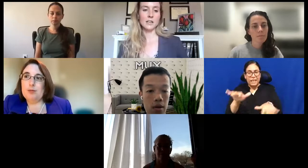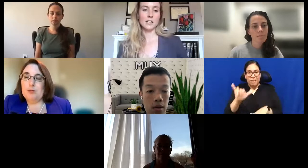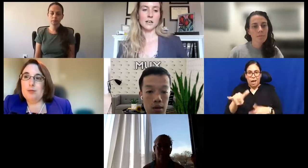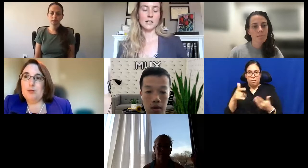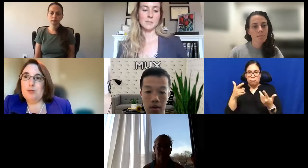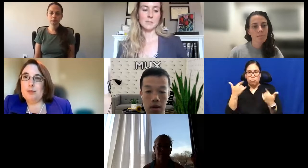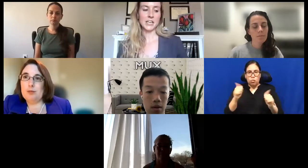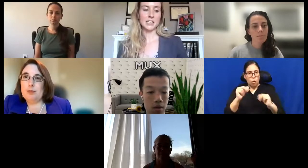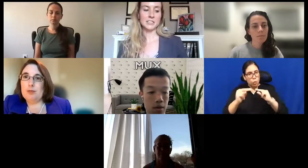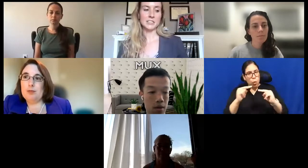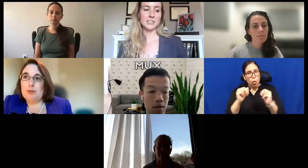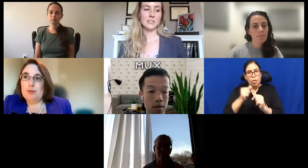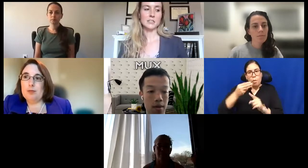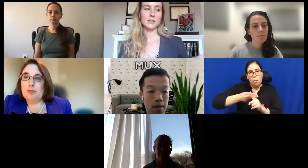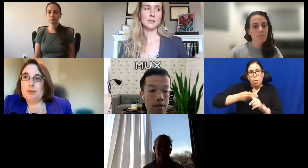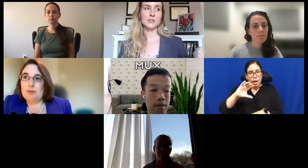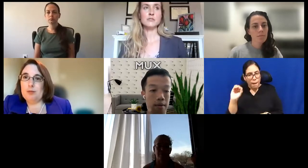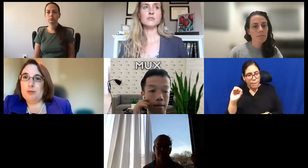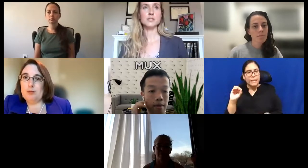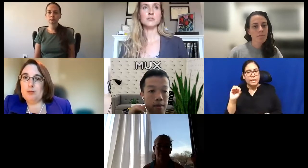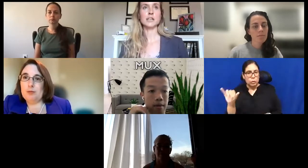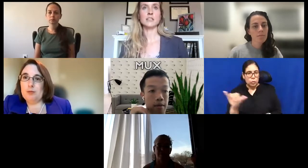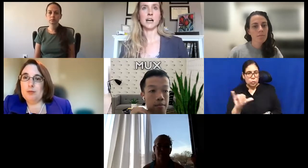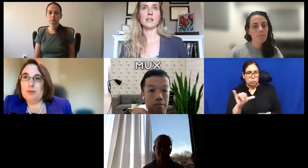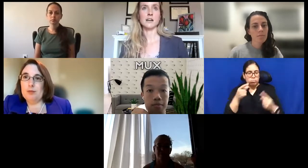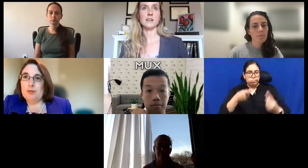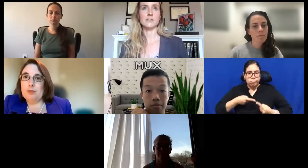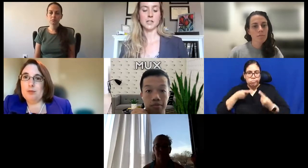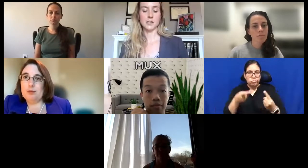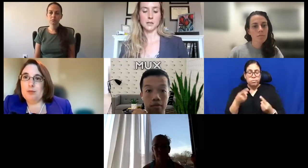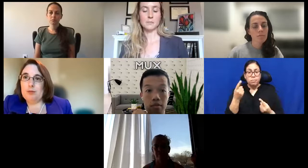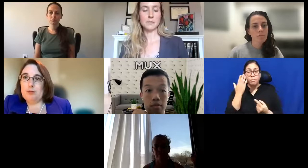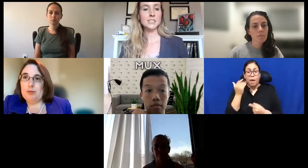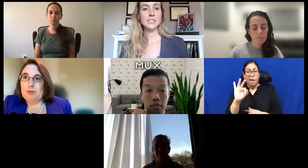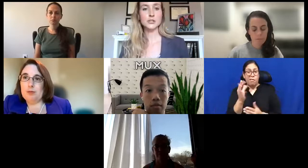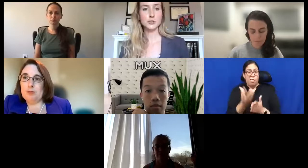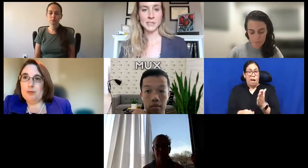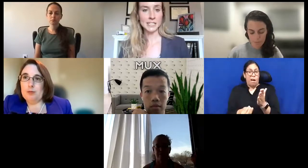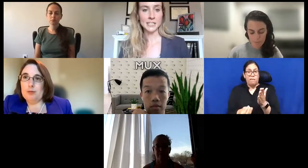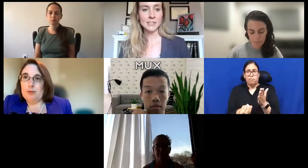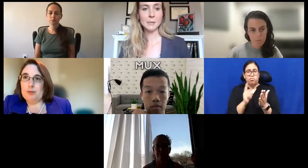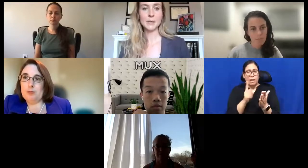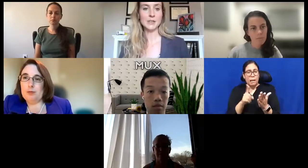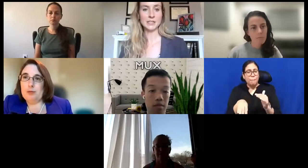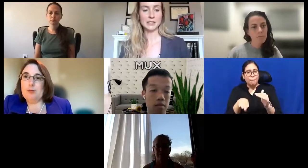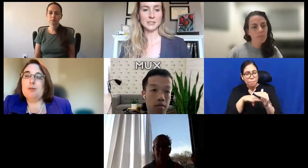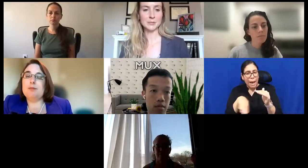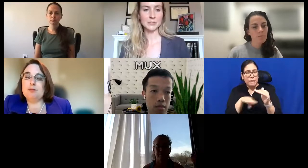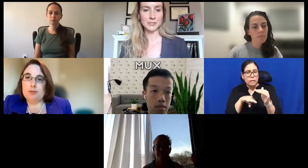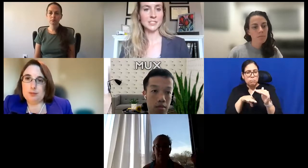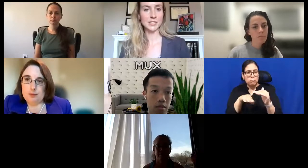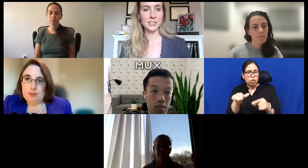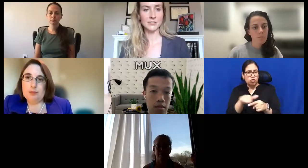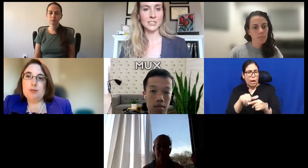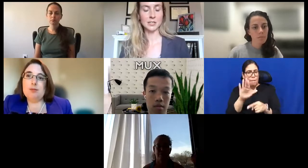well. And due to a lack of basic training by those in